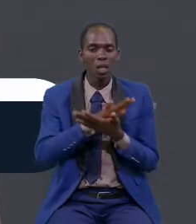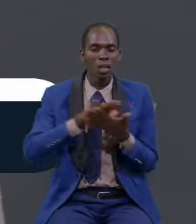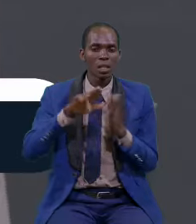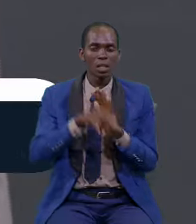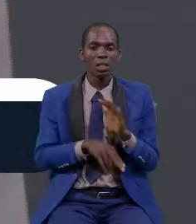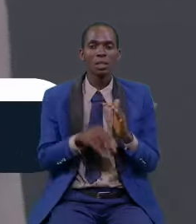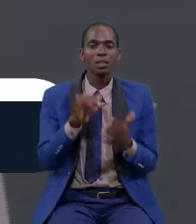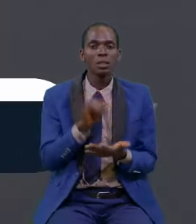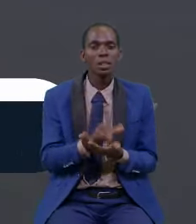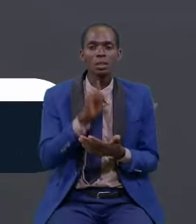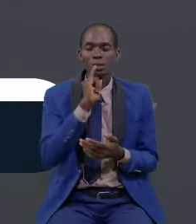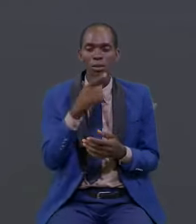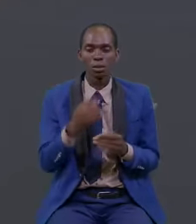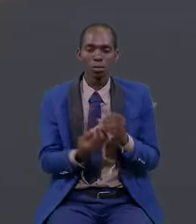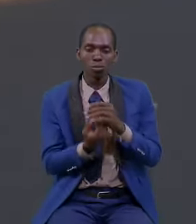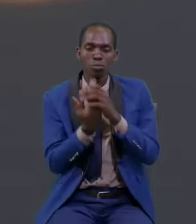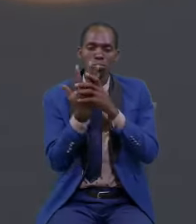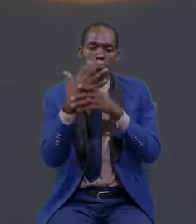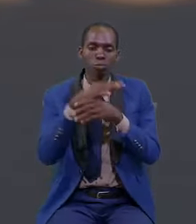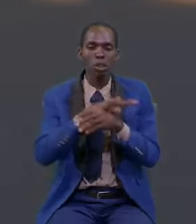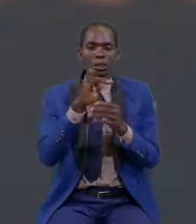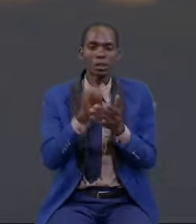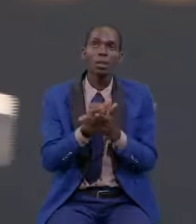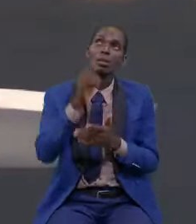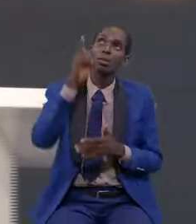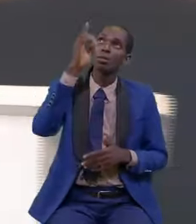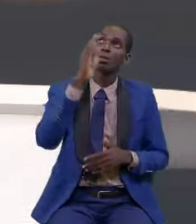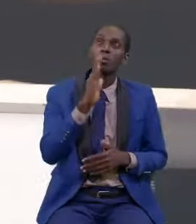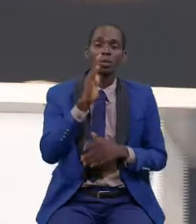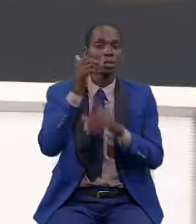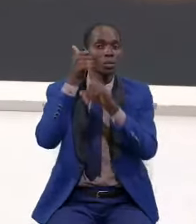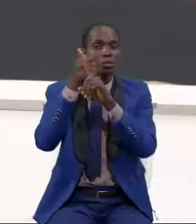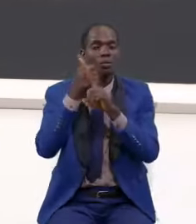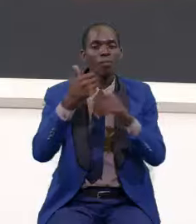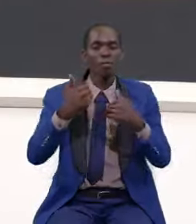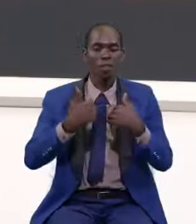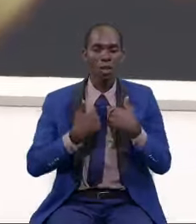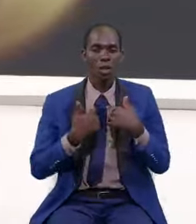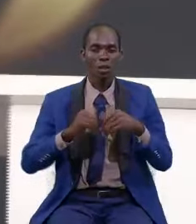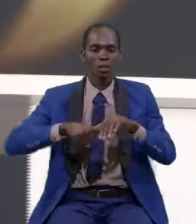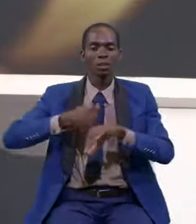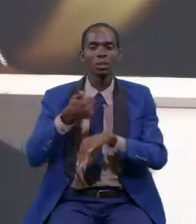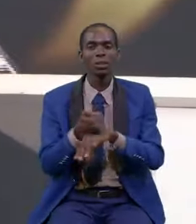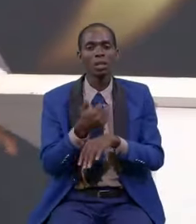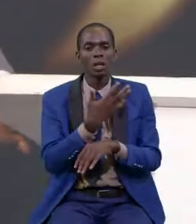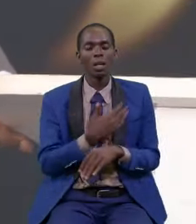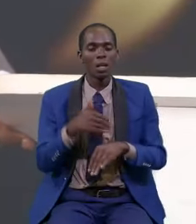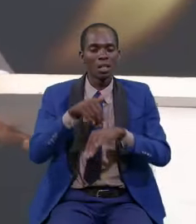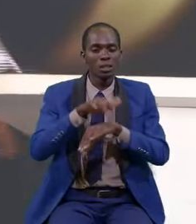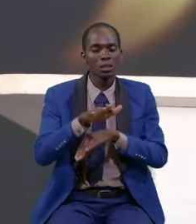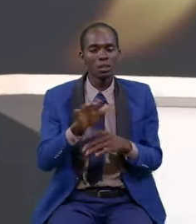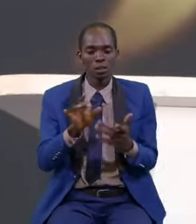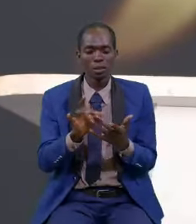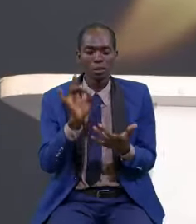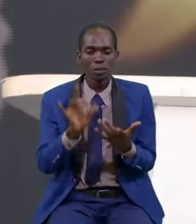fountain that God himself has approved and has said, has appointed, that he will